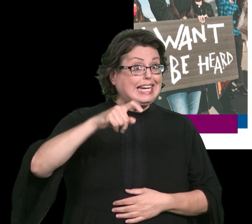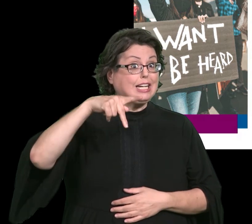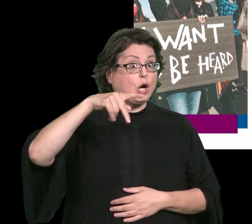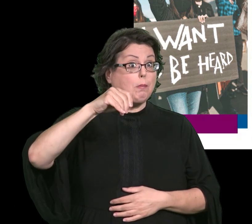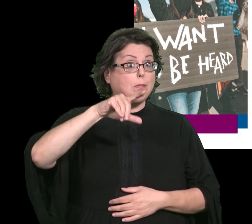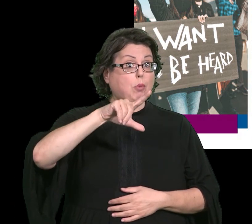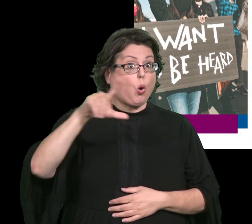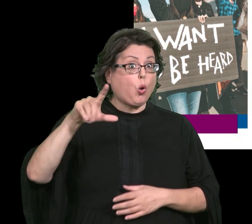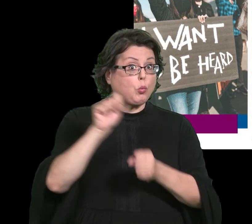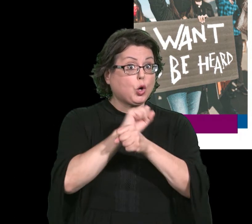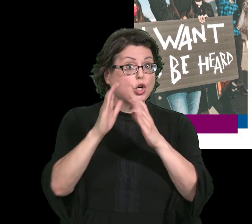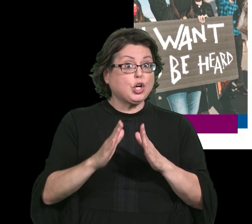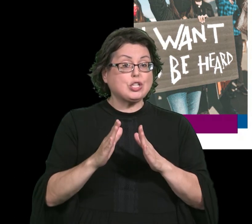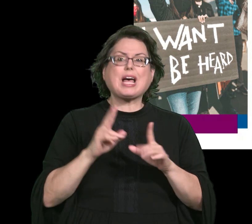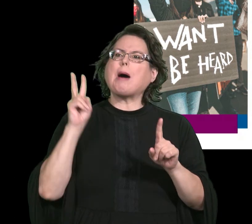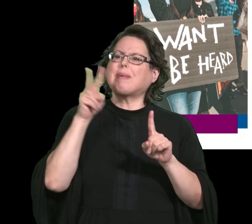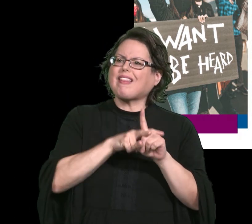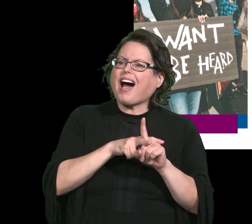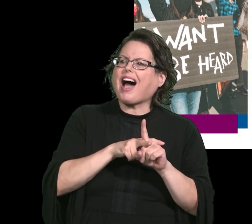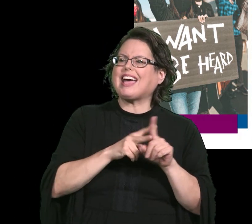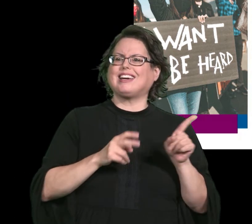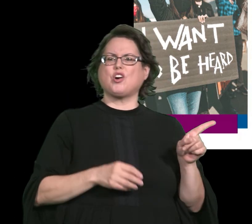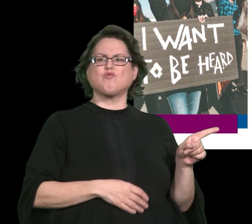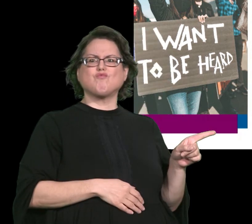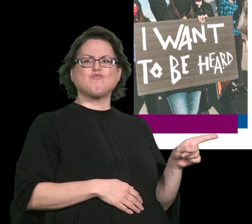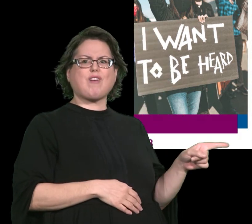Apply at